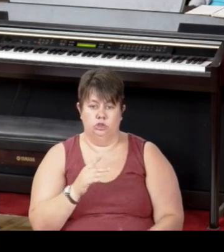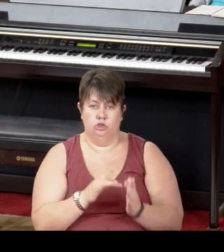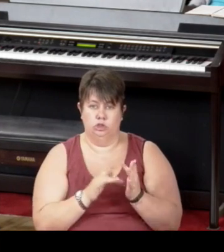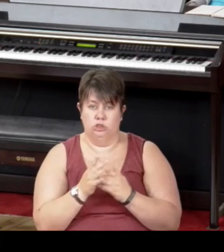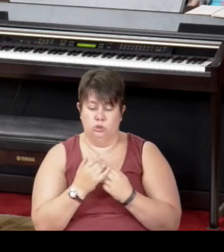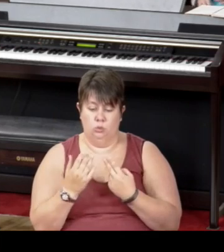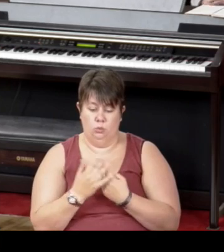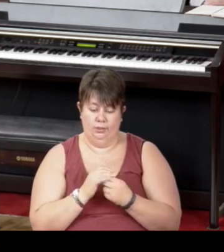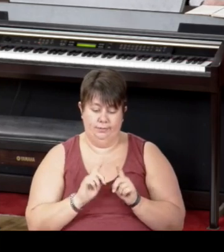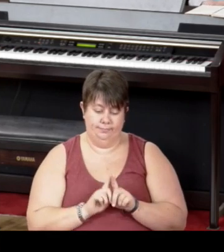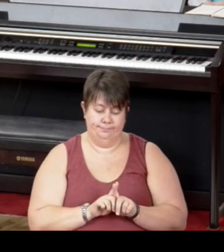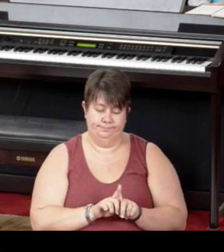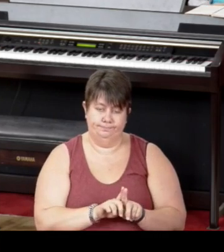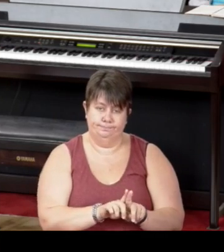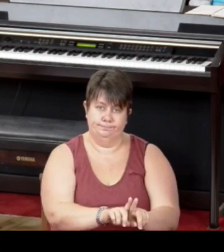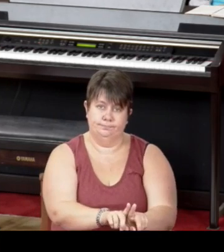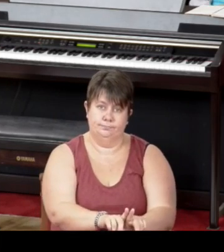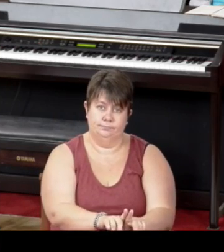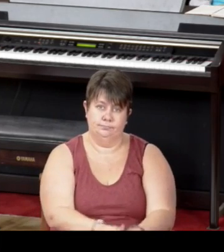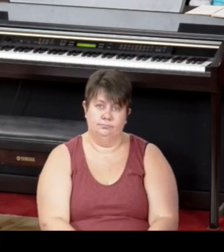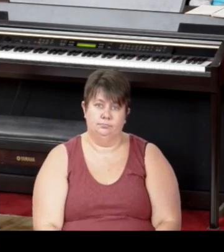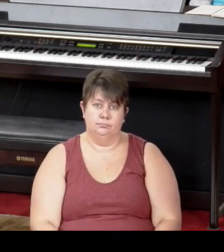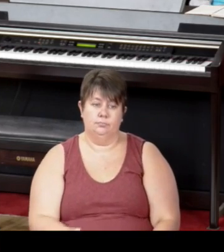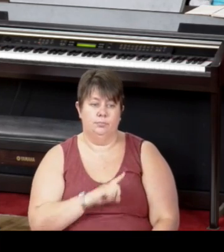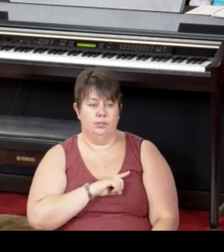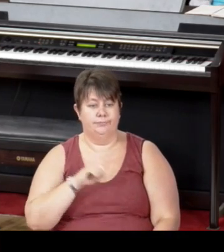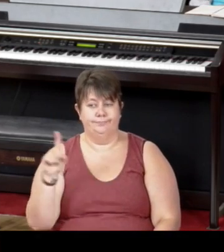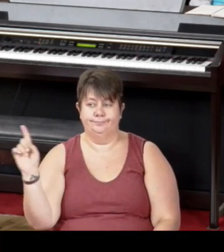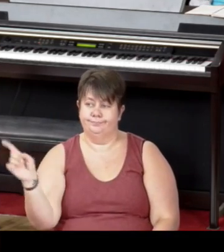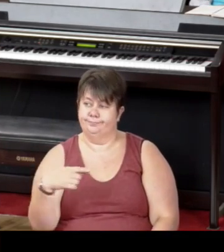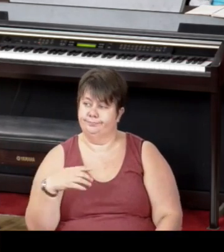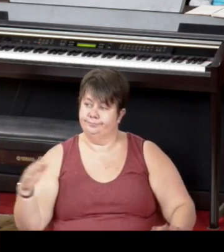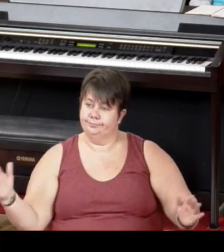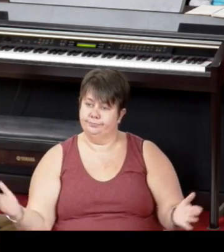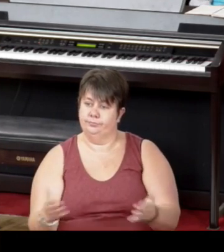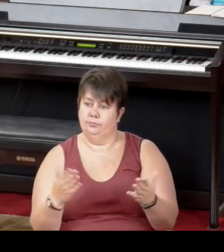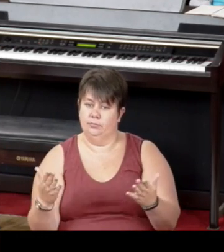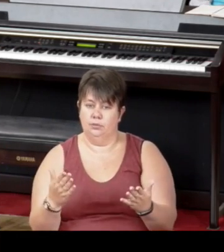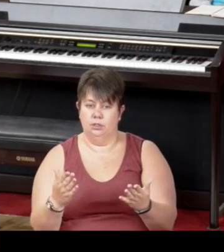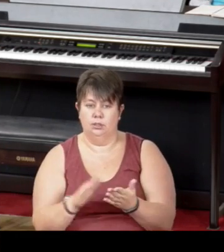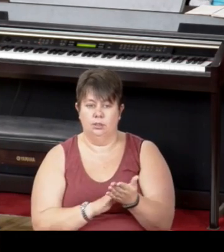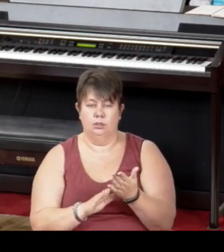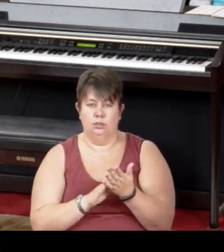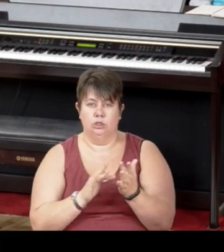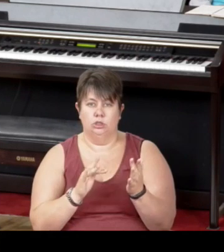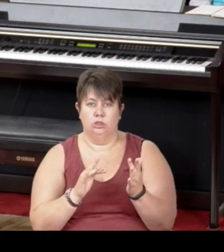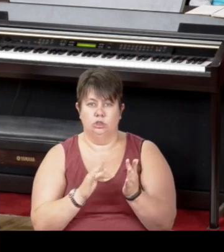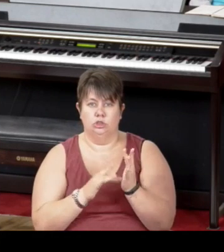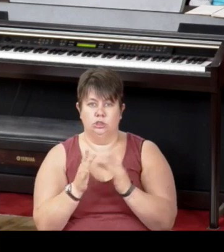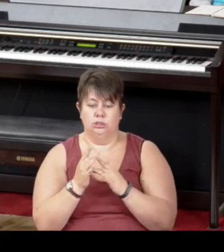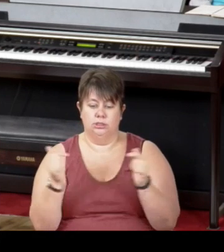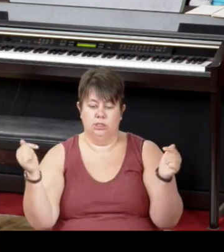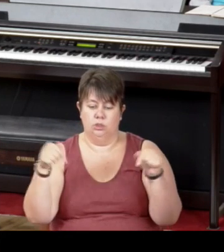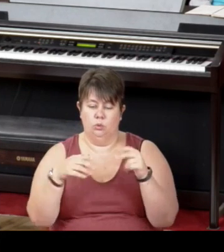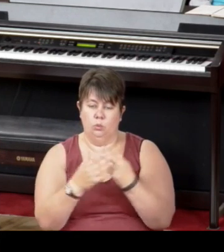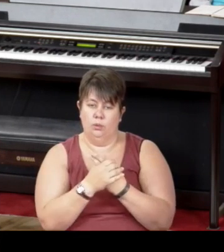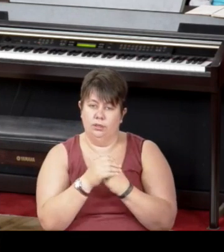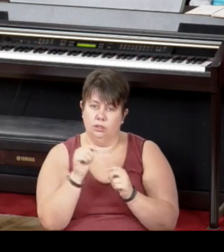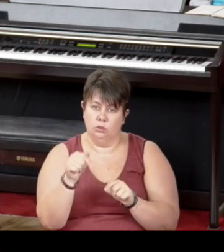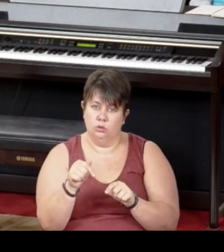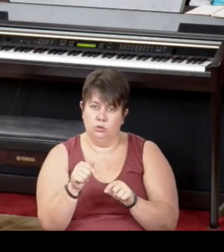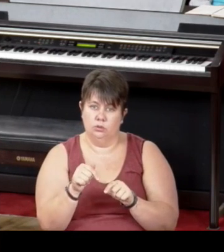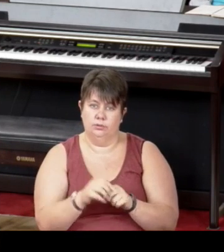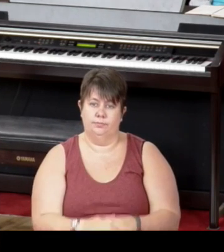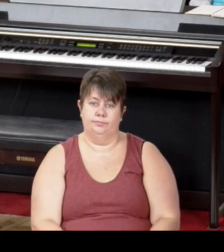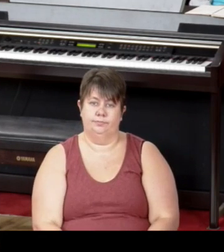is repeated throughout Scripture, but it's an encouragement for us here that Jesus says, I'm with you. Hold on to your faith until I